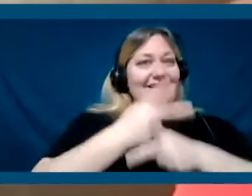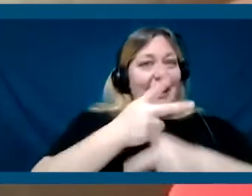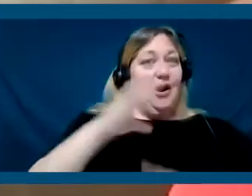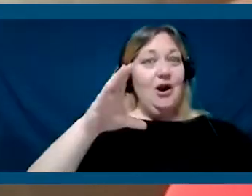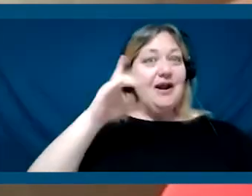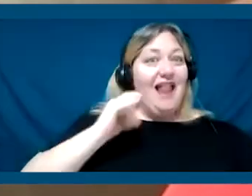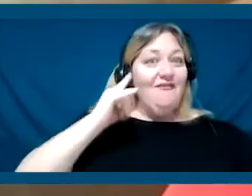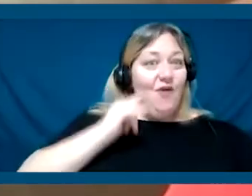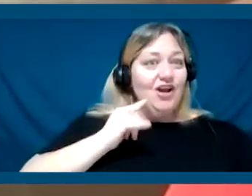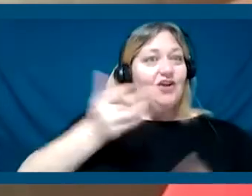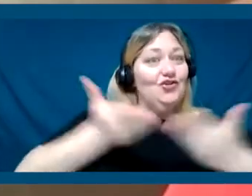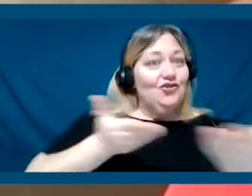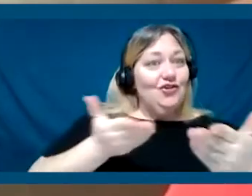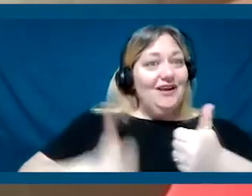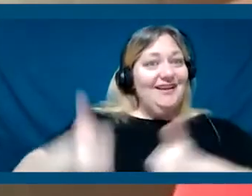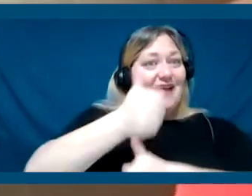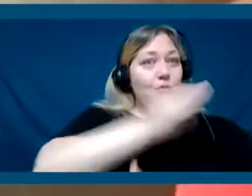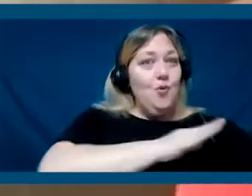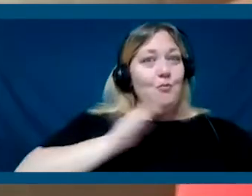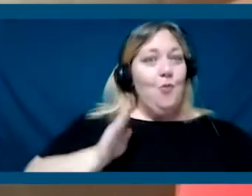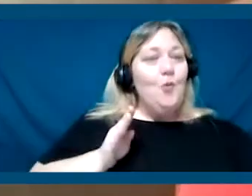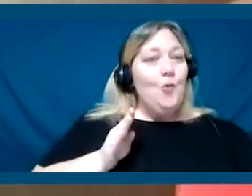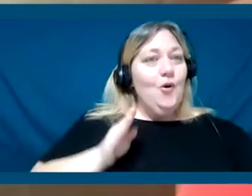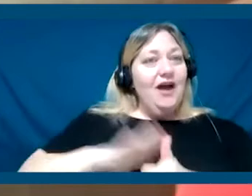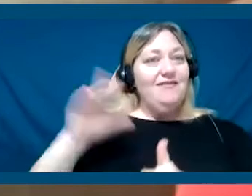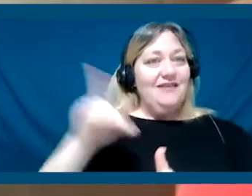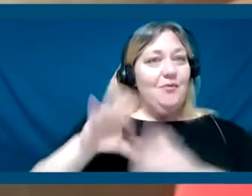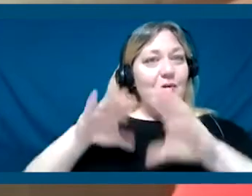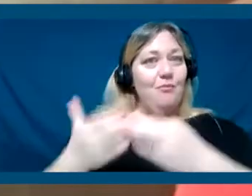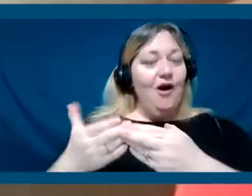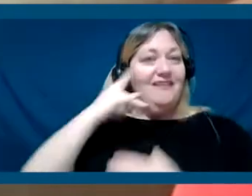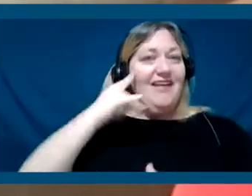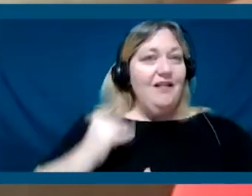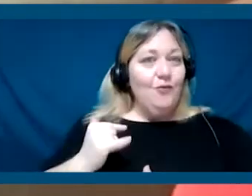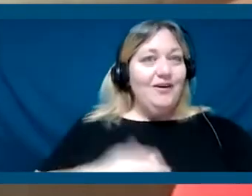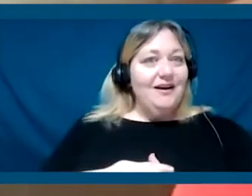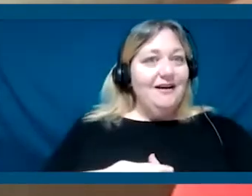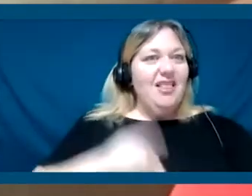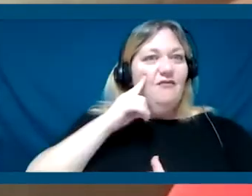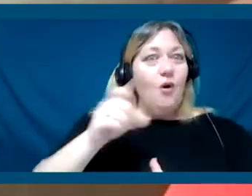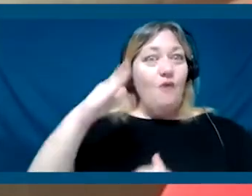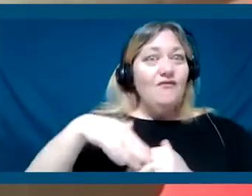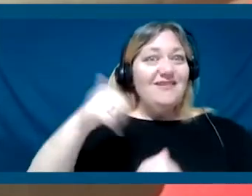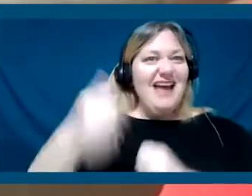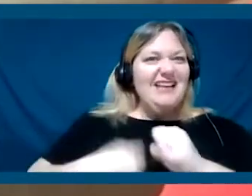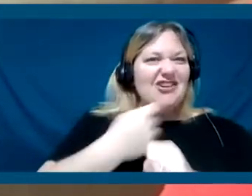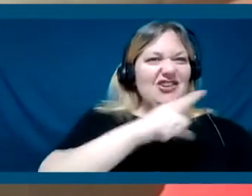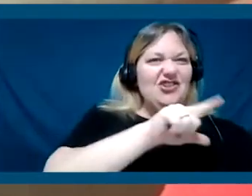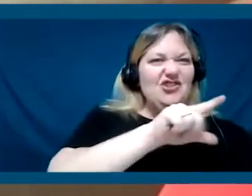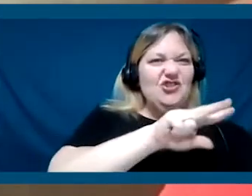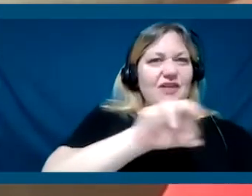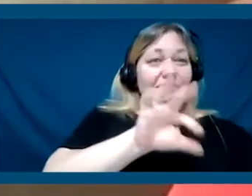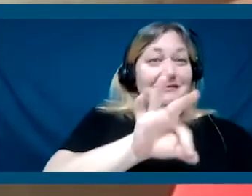California. He served on the executive board of the Democratic Party of California for a decade, from 2009